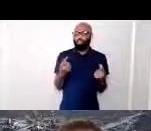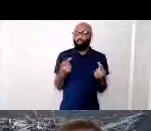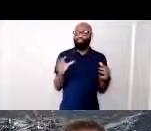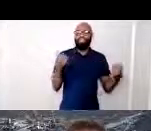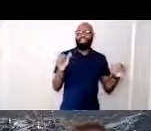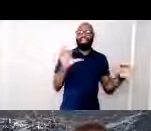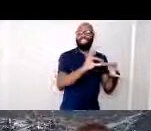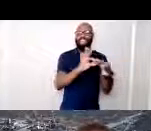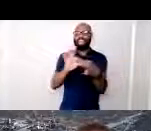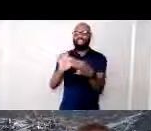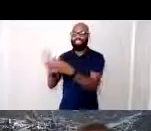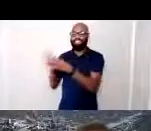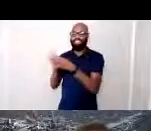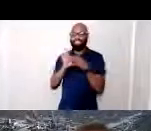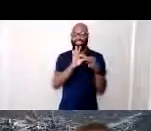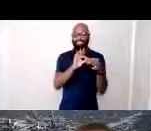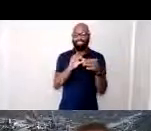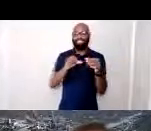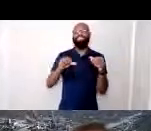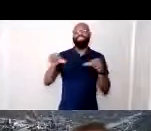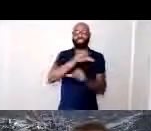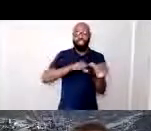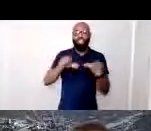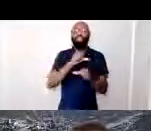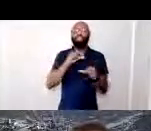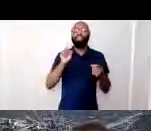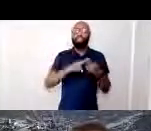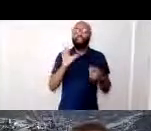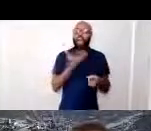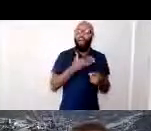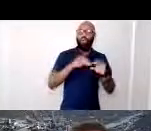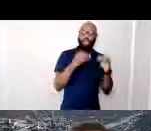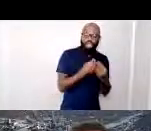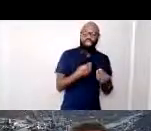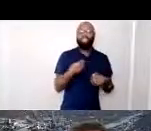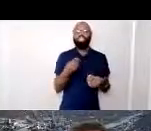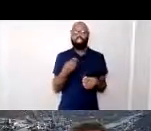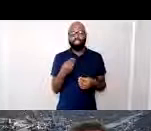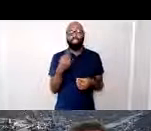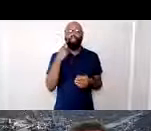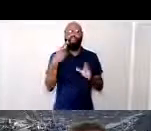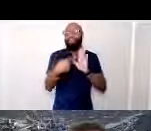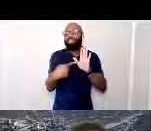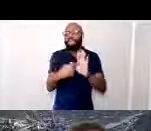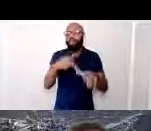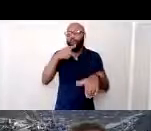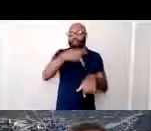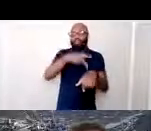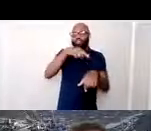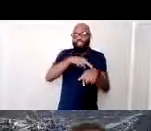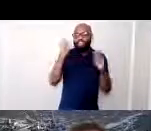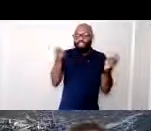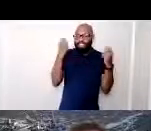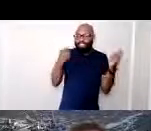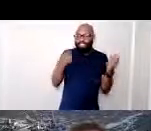connection cable to art organizations, to, for example, the Puerto Rican Festival, and I'm talking about you,